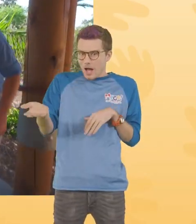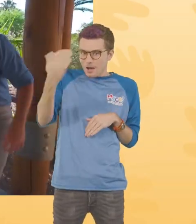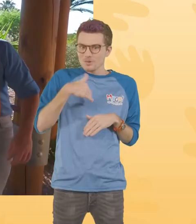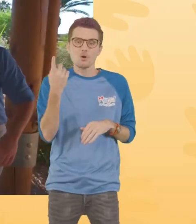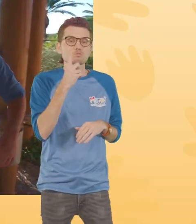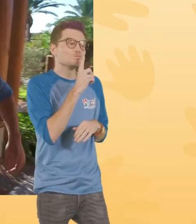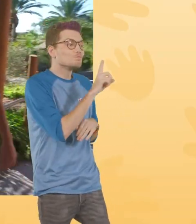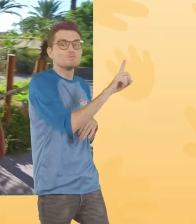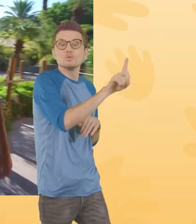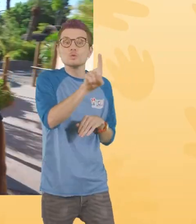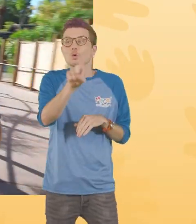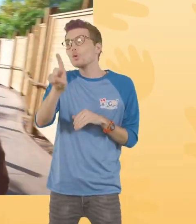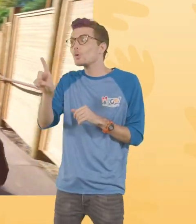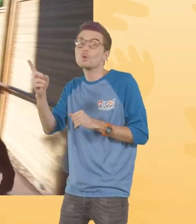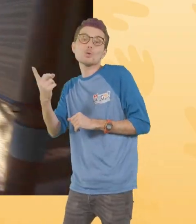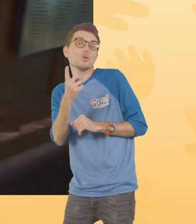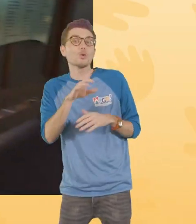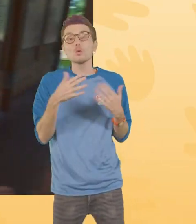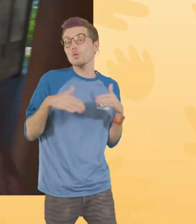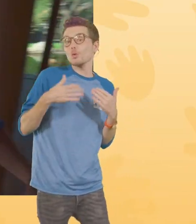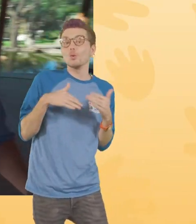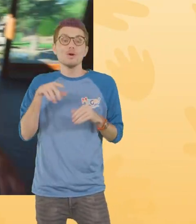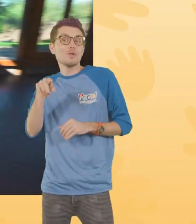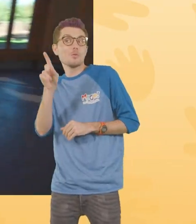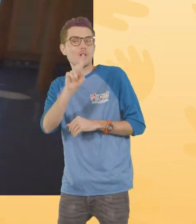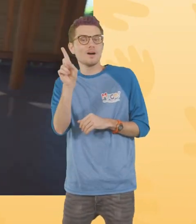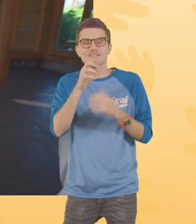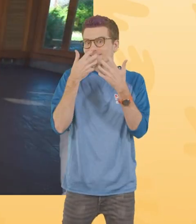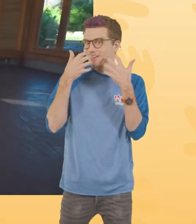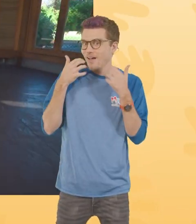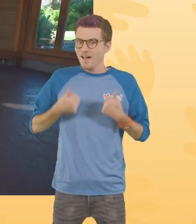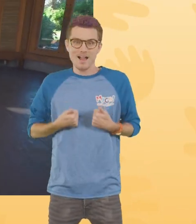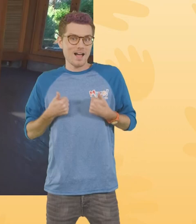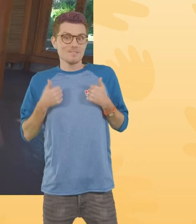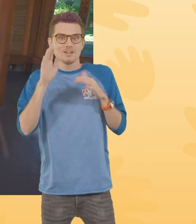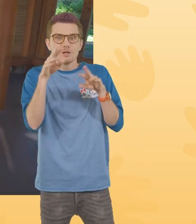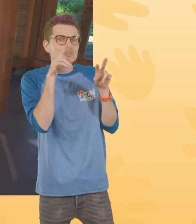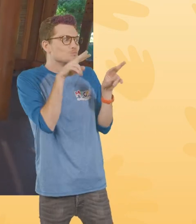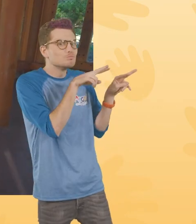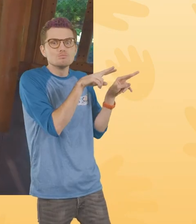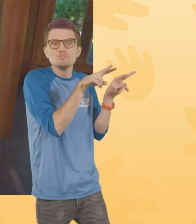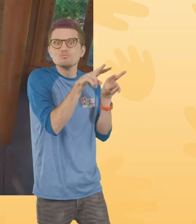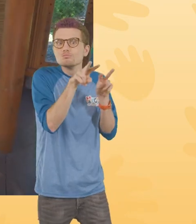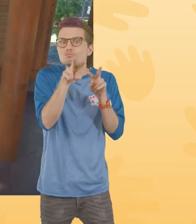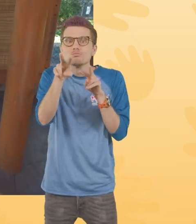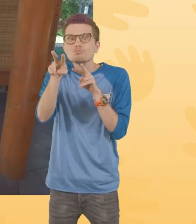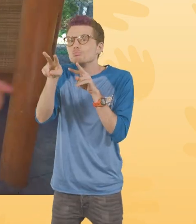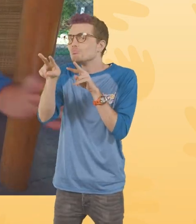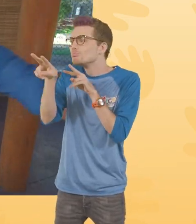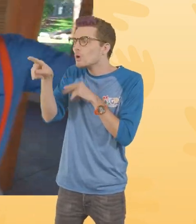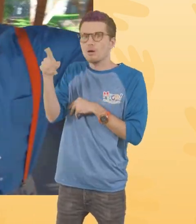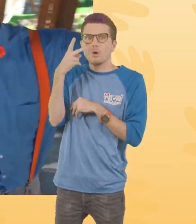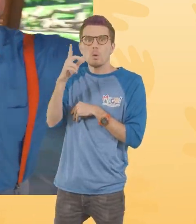Whoa, come over here. Turn around. Woo. Whoa, this is where the tigers live.